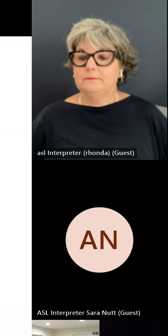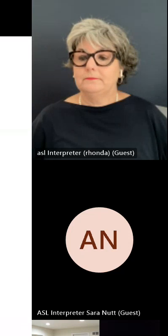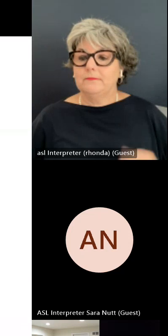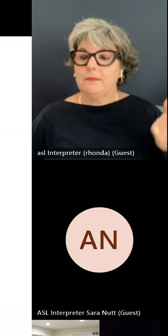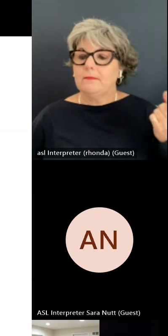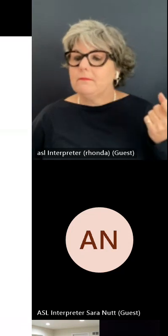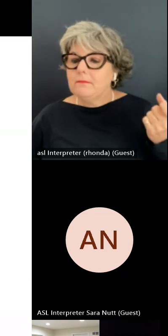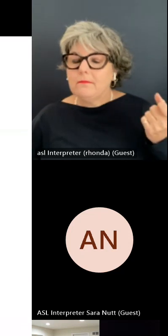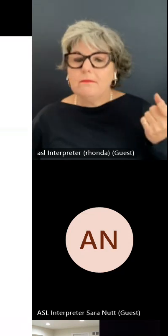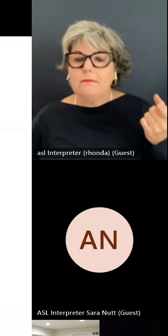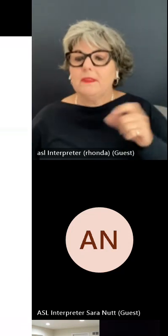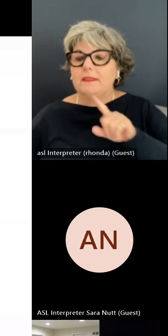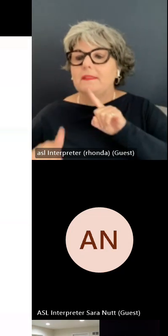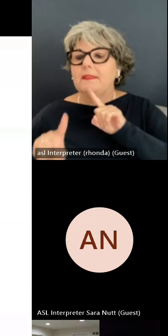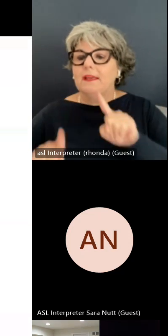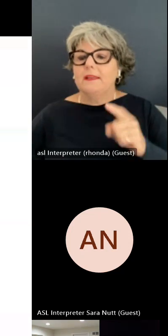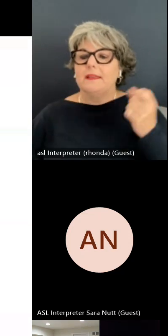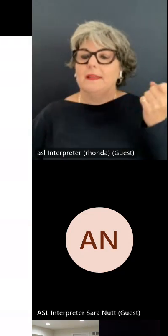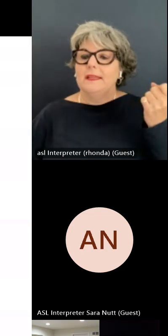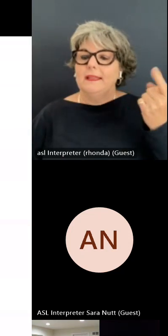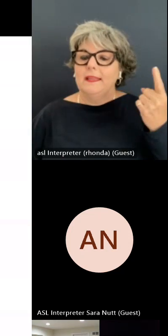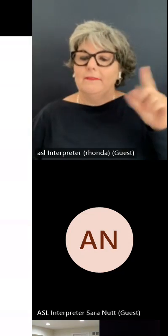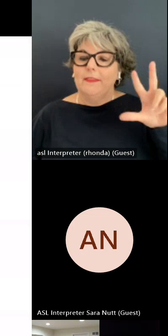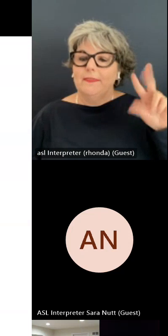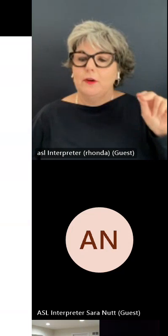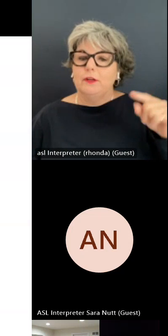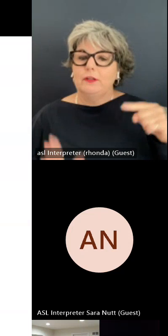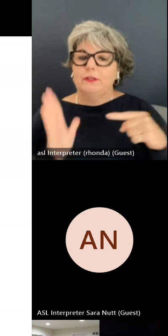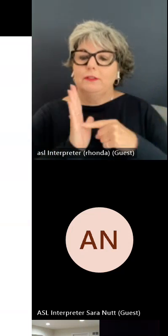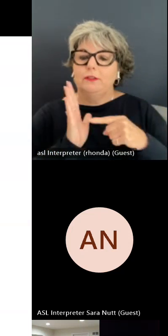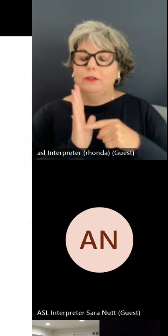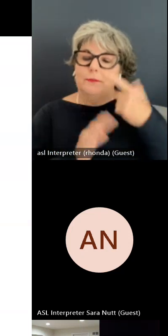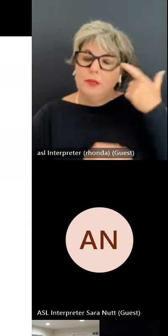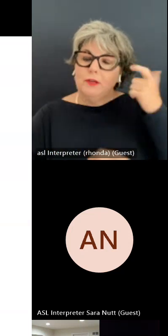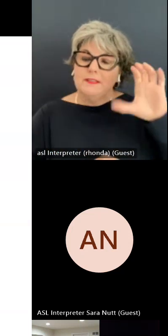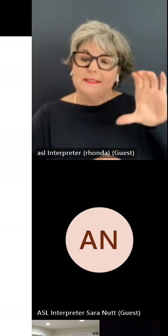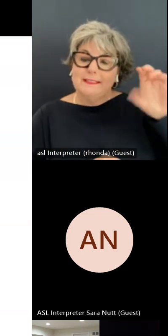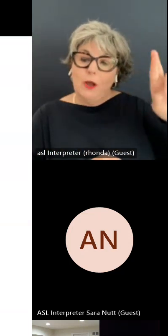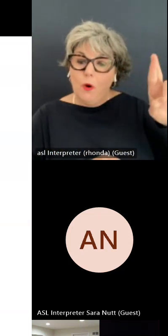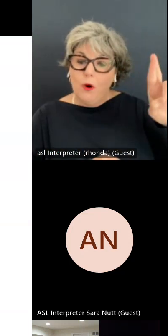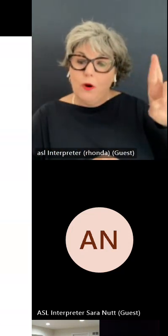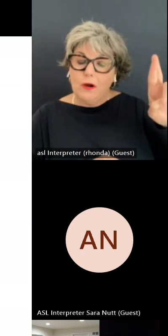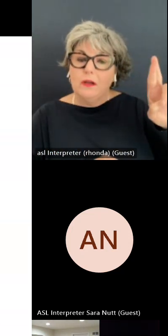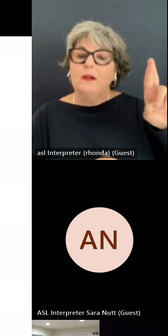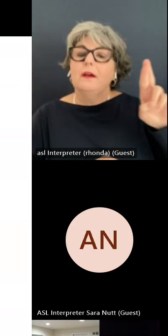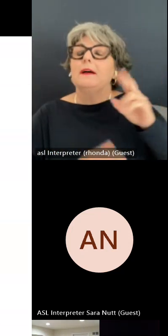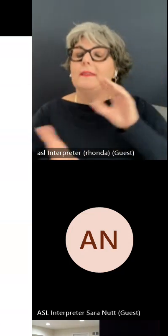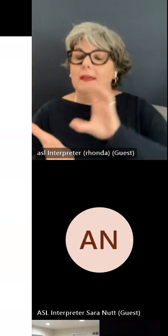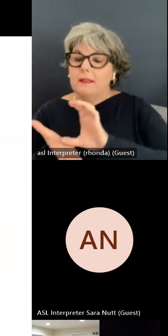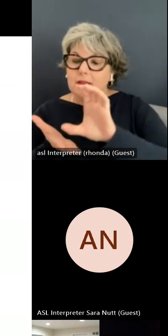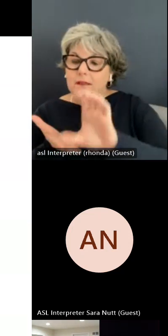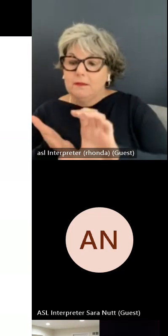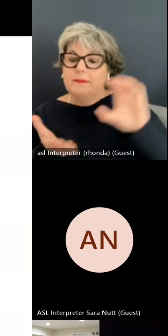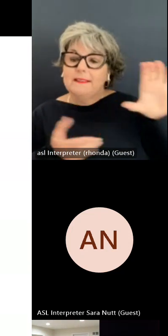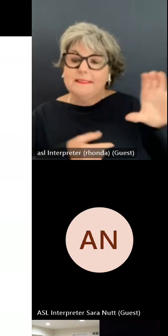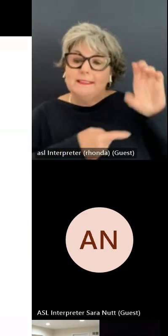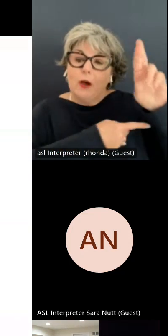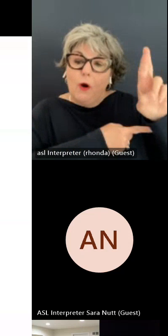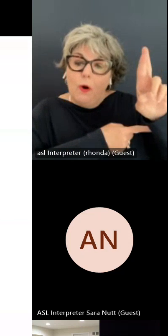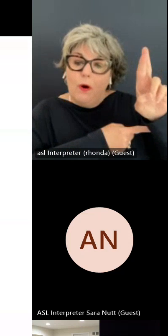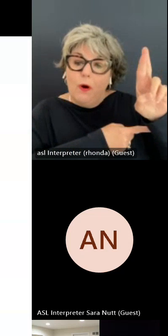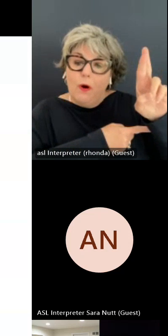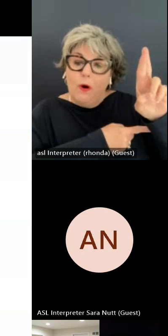$11.30, we got the answer. So $11.30 is due to the CR. So the CR, they had an appropriation, but the CR said you can